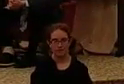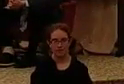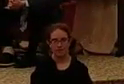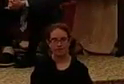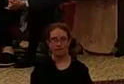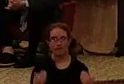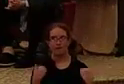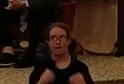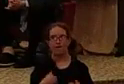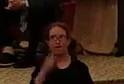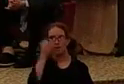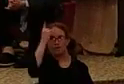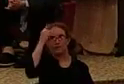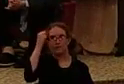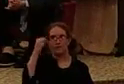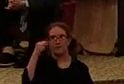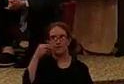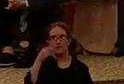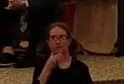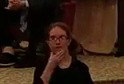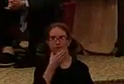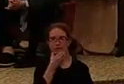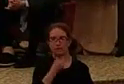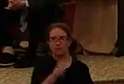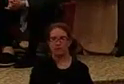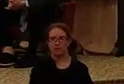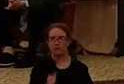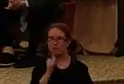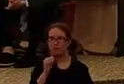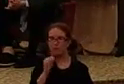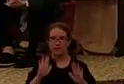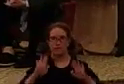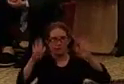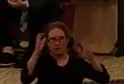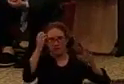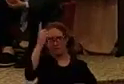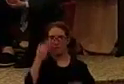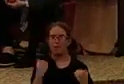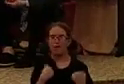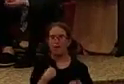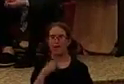Now, you have an understanding of the Hebrew, but I don't have a great understanding of it. But what I understand